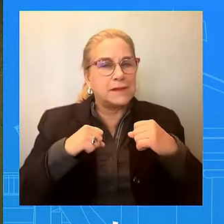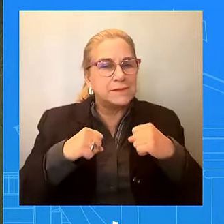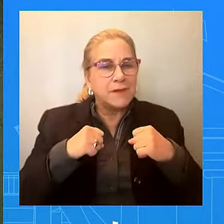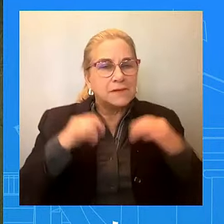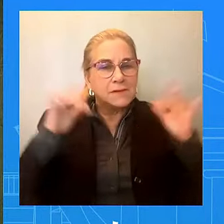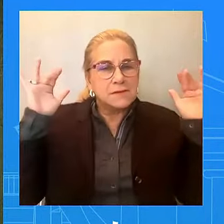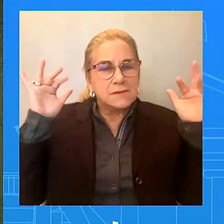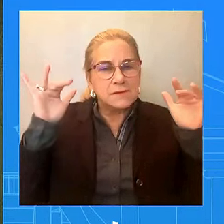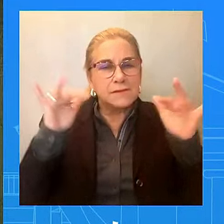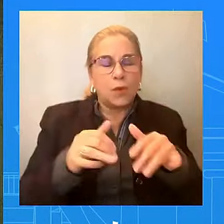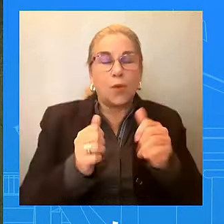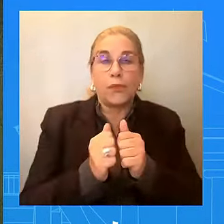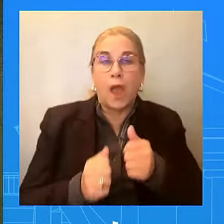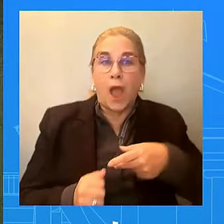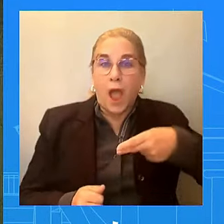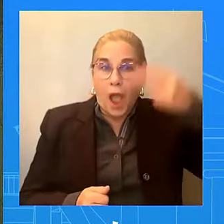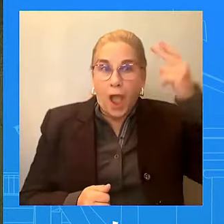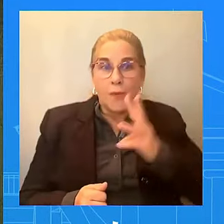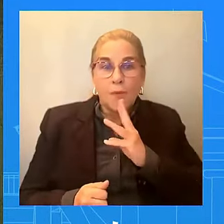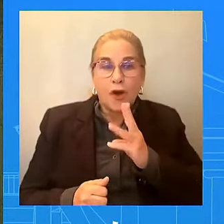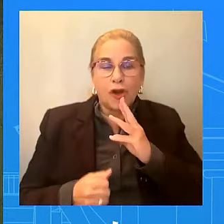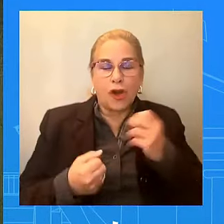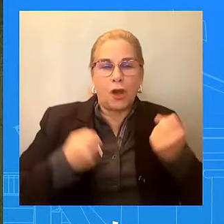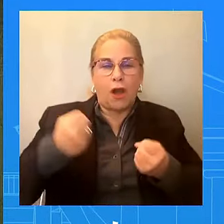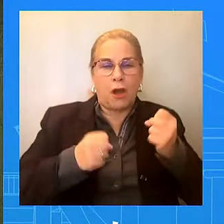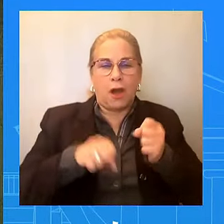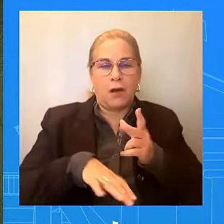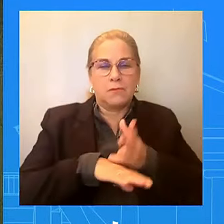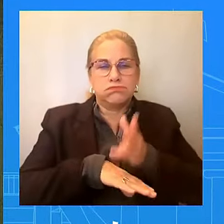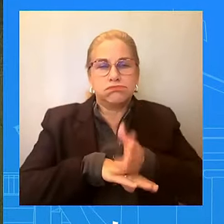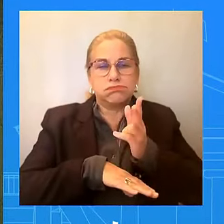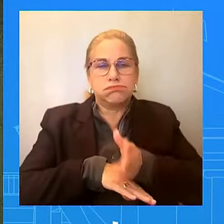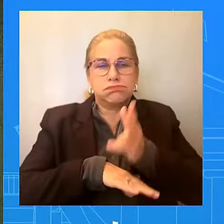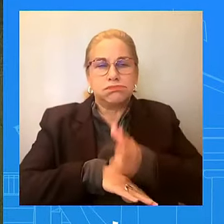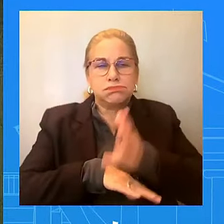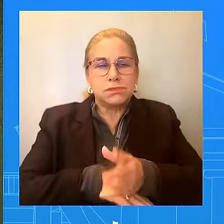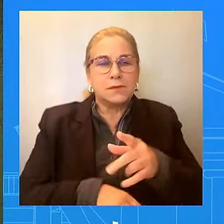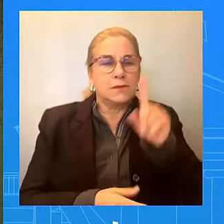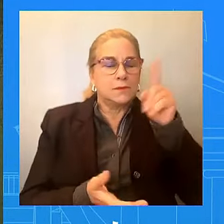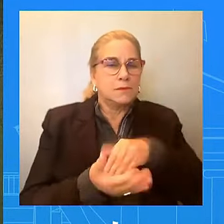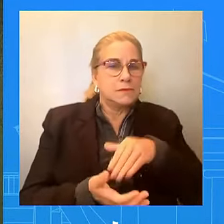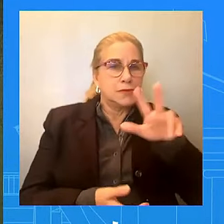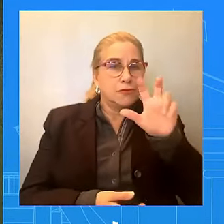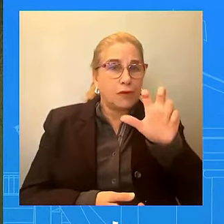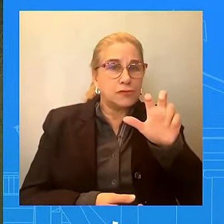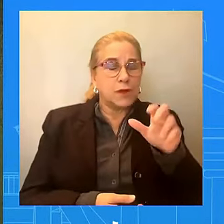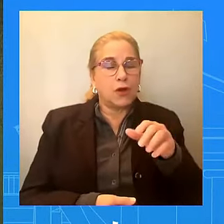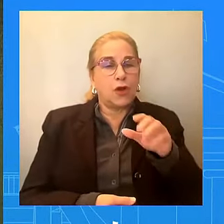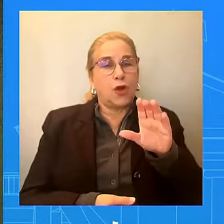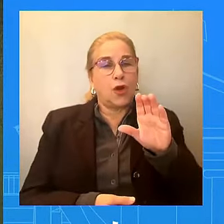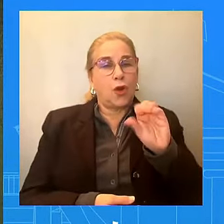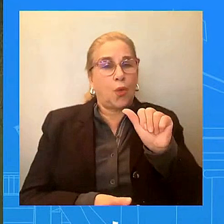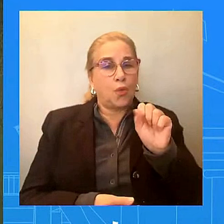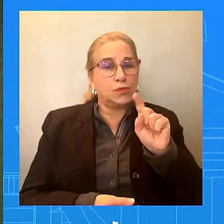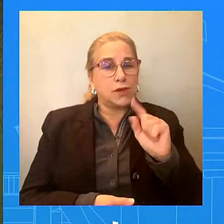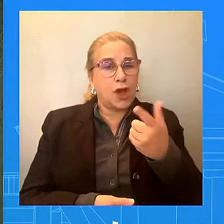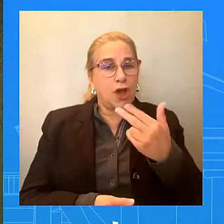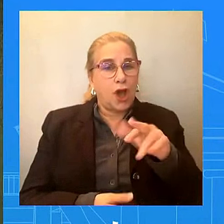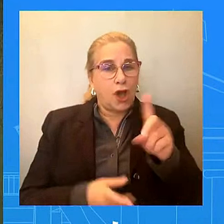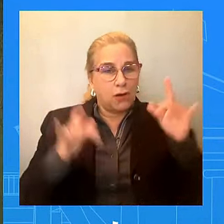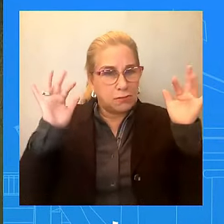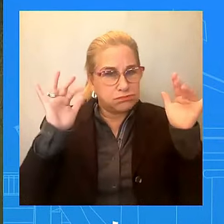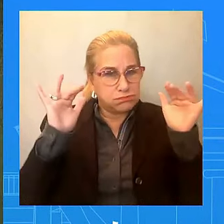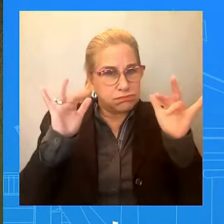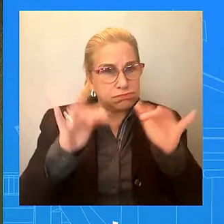and rescue team members across Florida in anticipation of the storm, and staged hundreds of ambulances to assist in